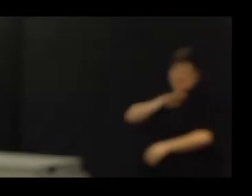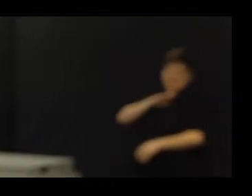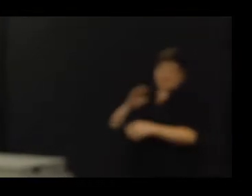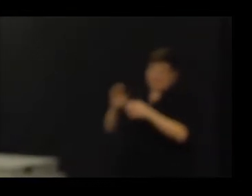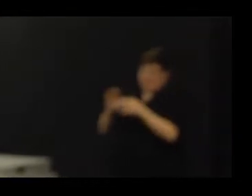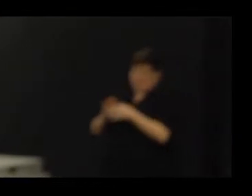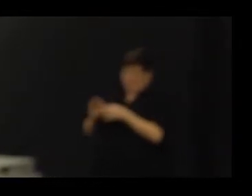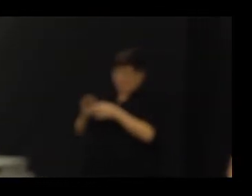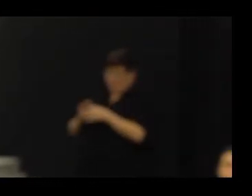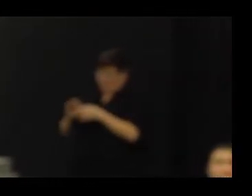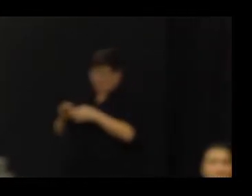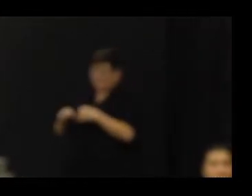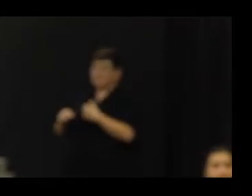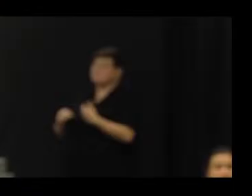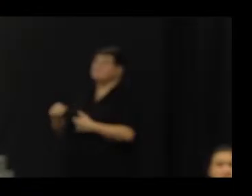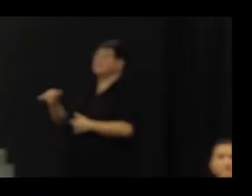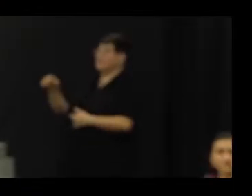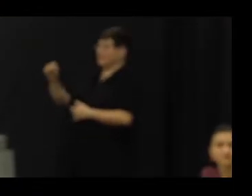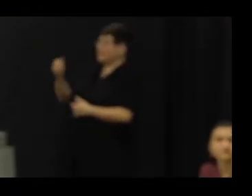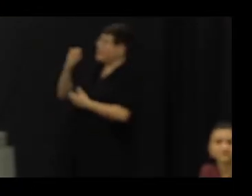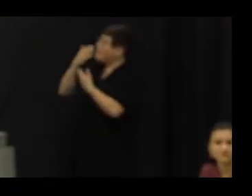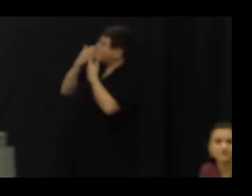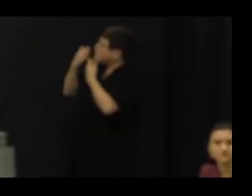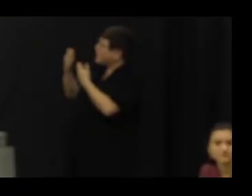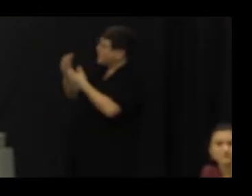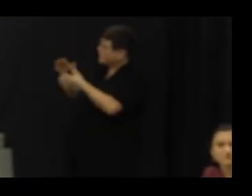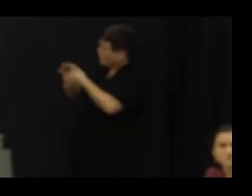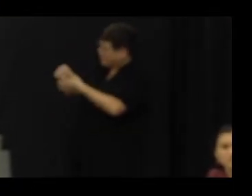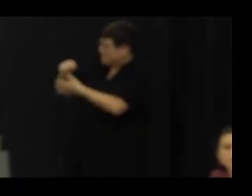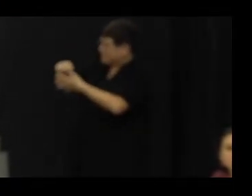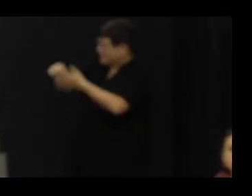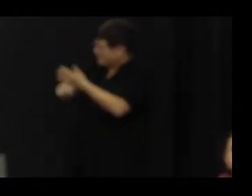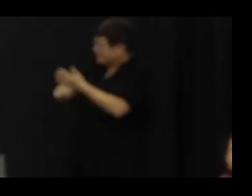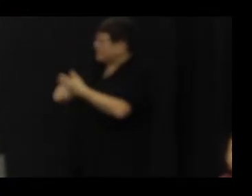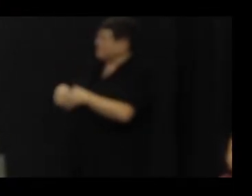And Bethany Yance is saying, yes, thank you for bringing that up.